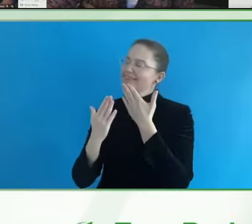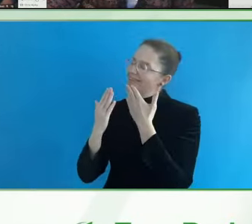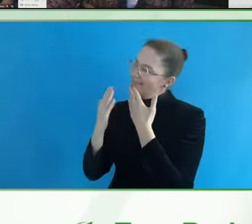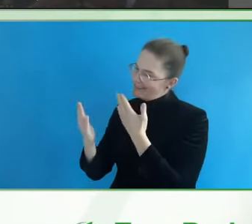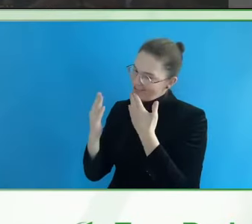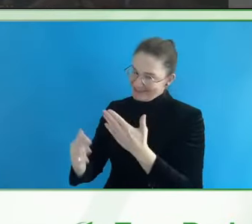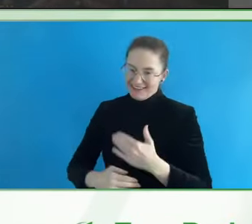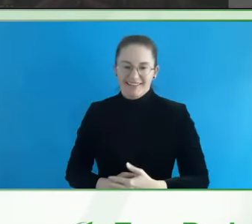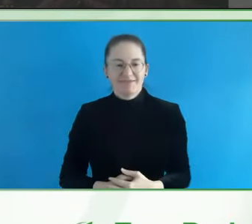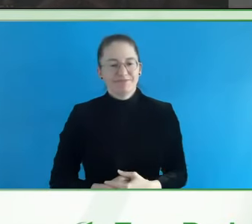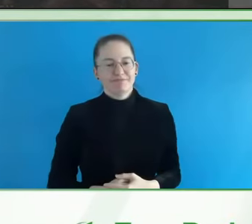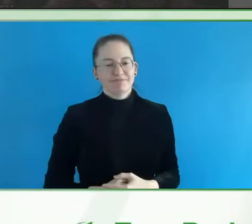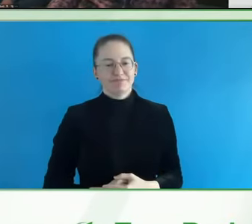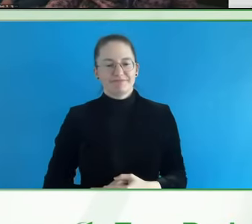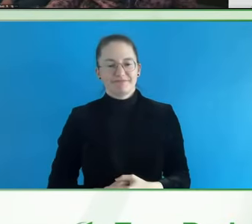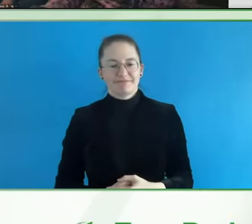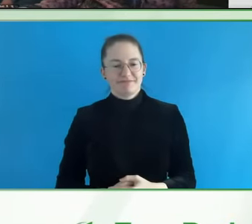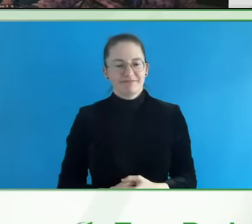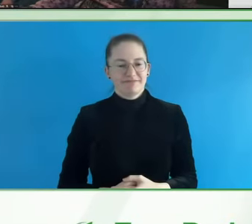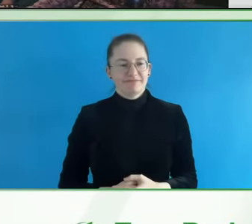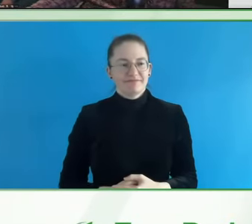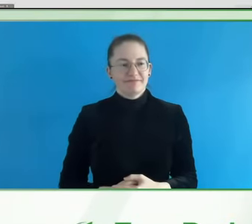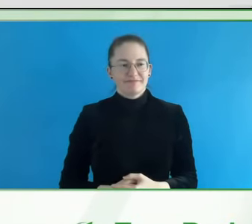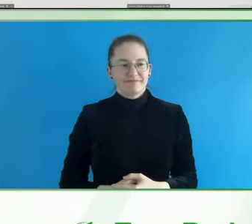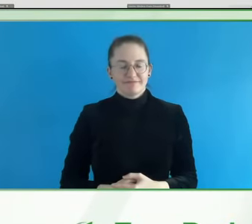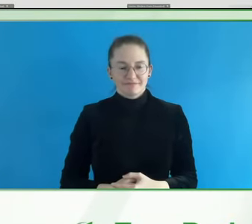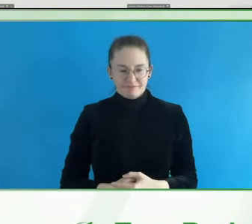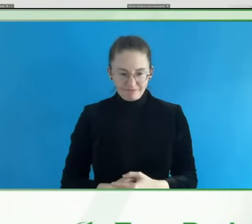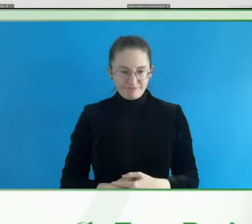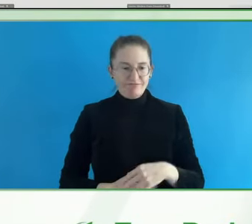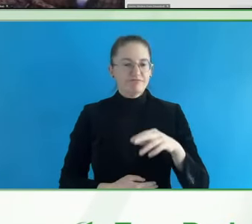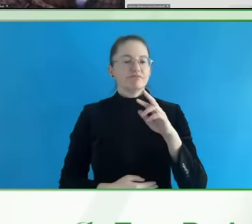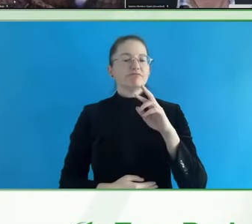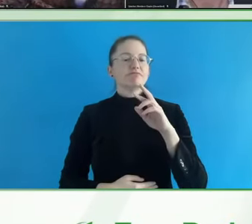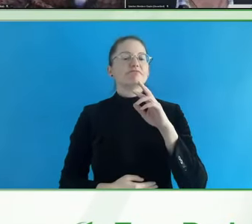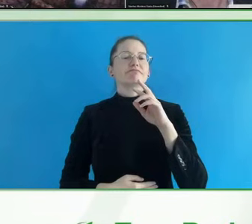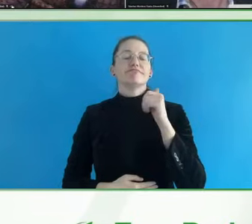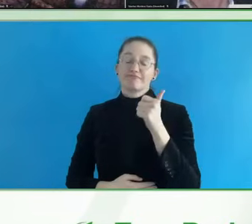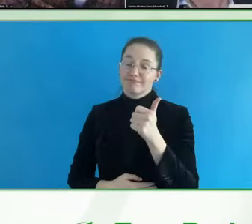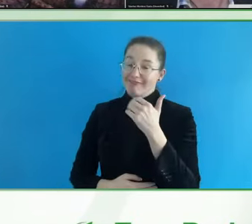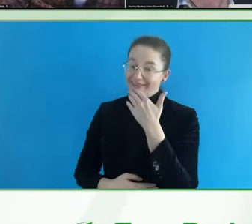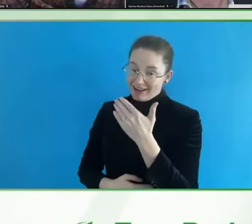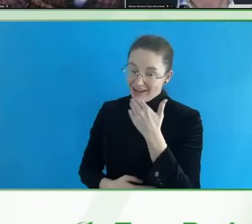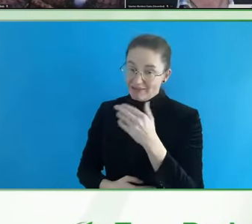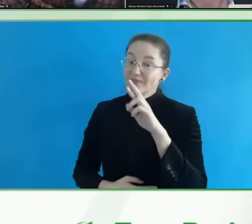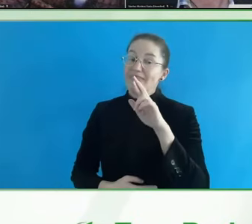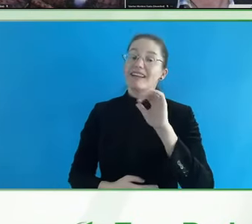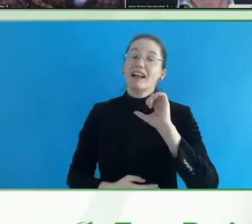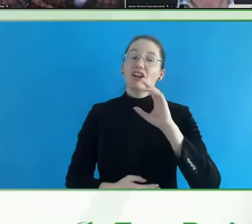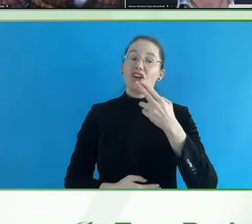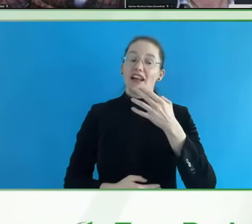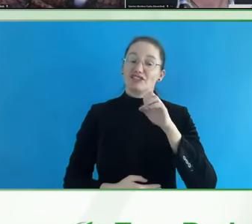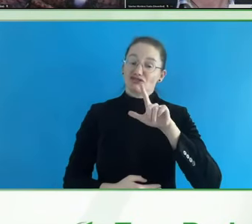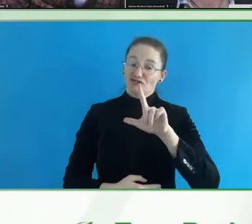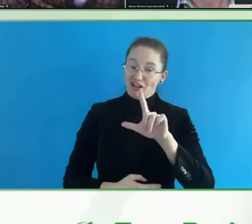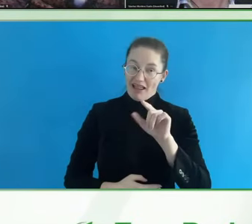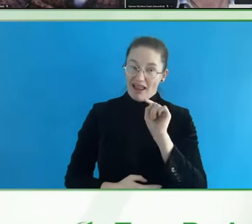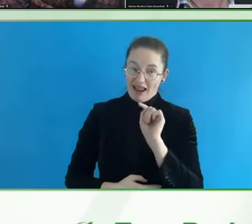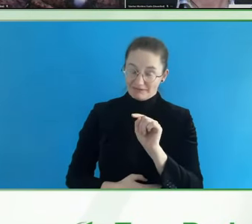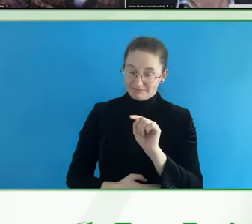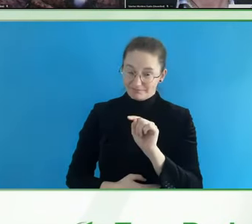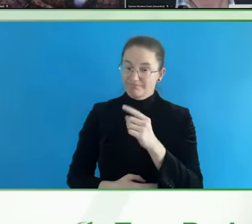Okay, thank you very much. And clearly, we move on now to the presentation from